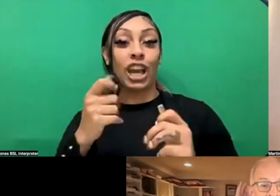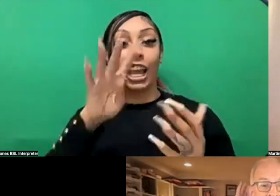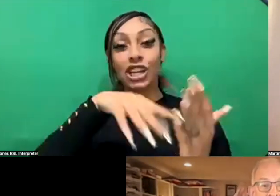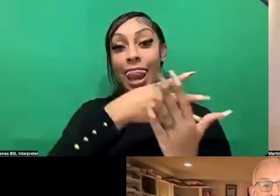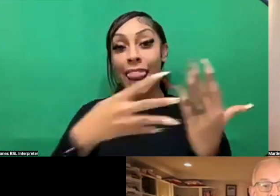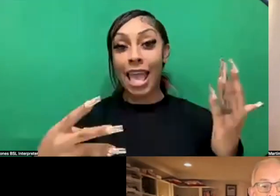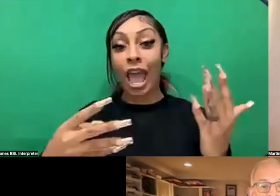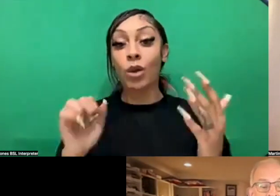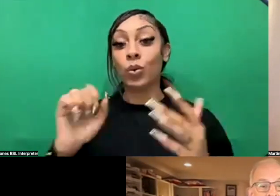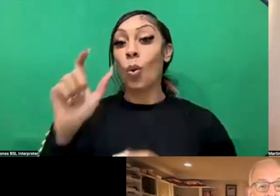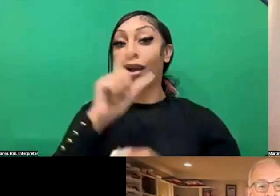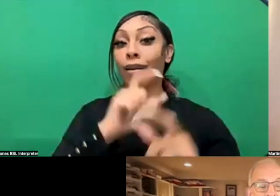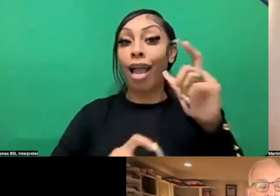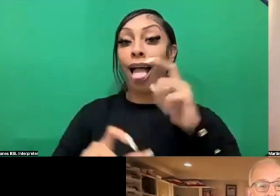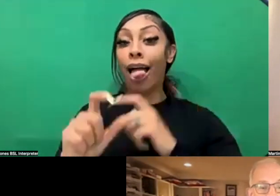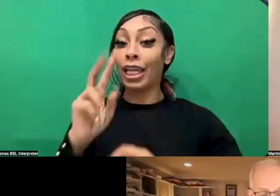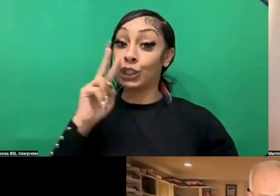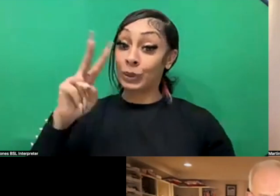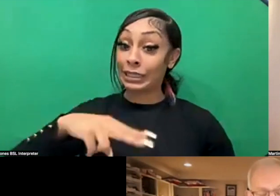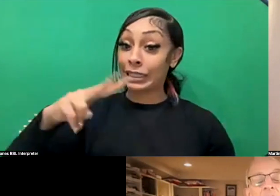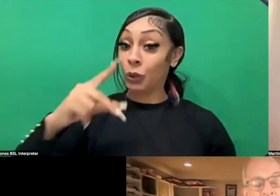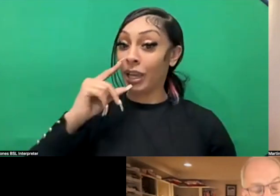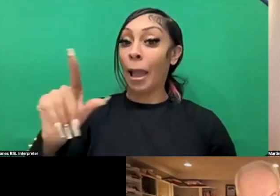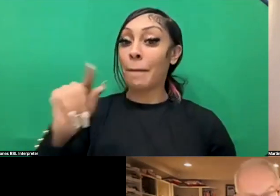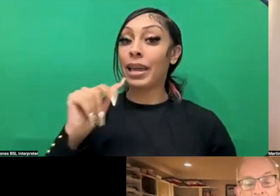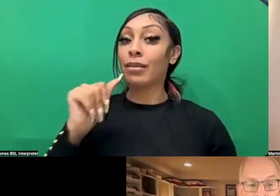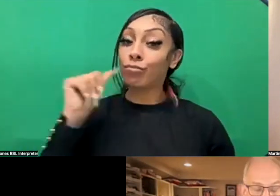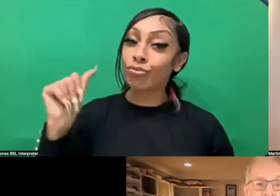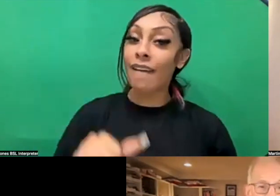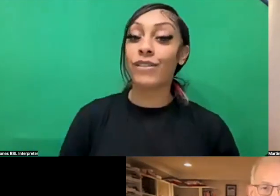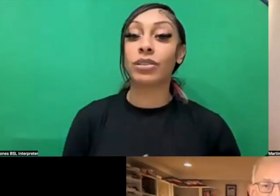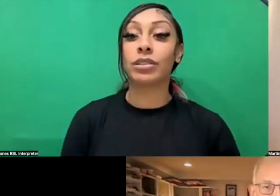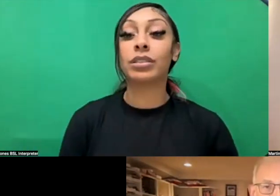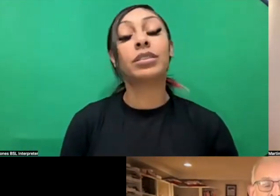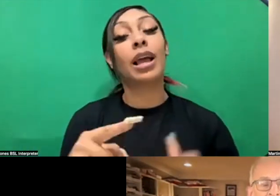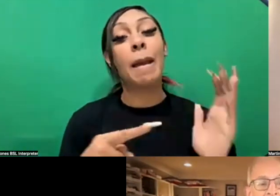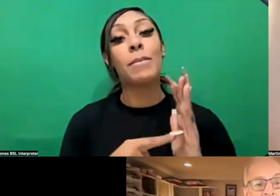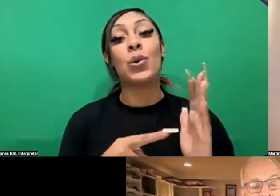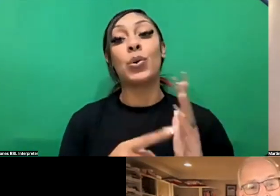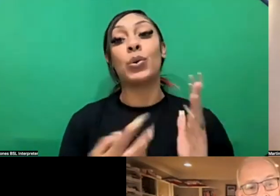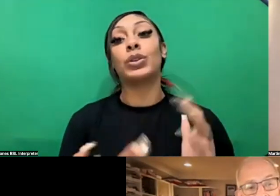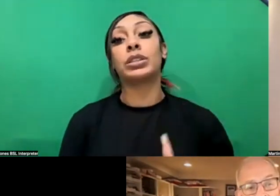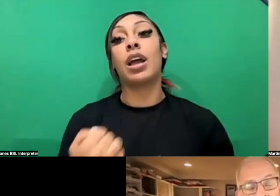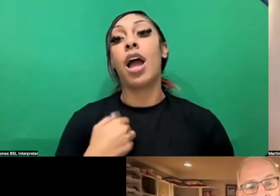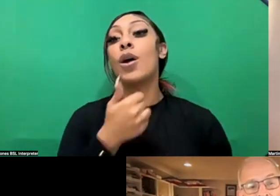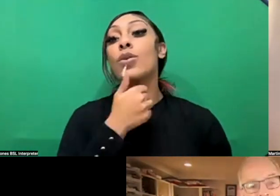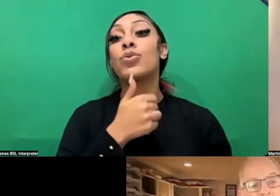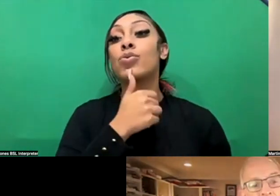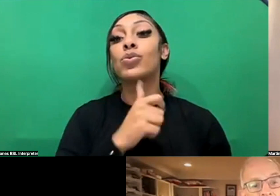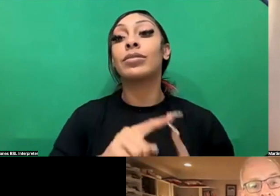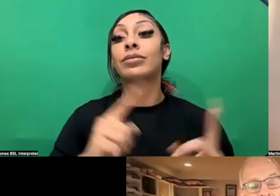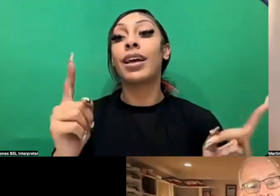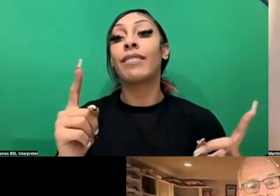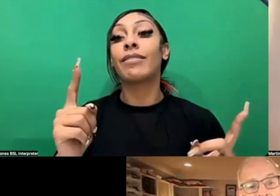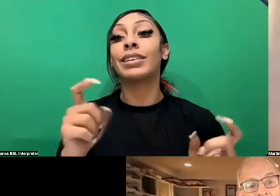that you see on the instrument, and I think this is very important. You know, I use a different